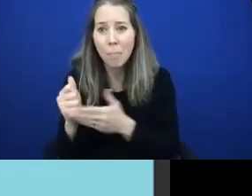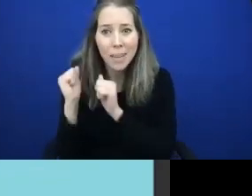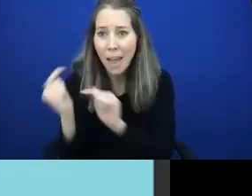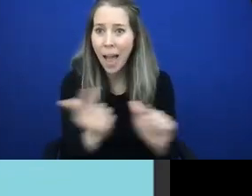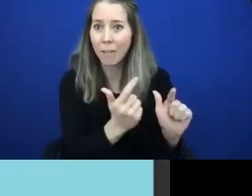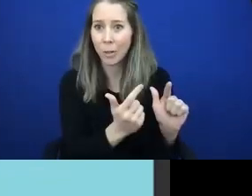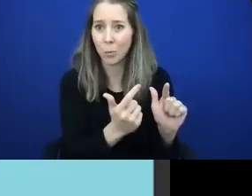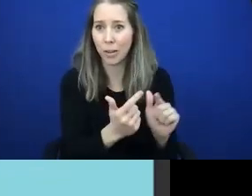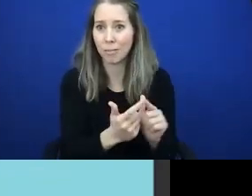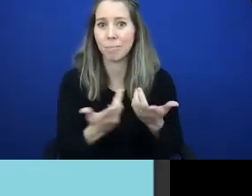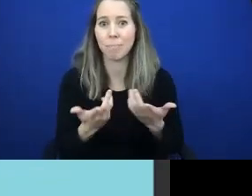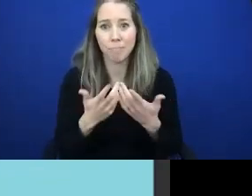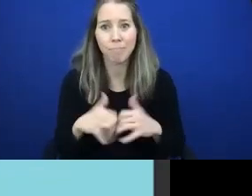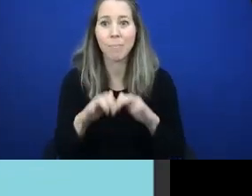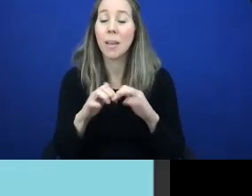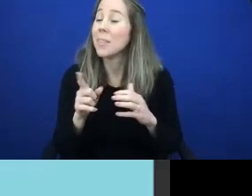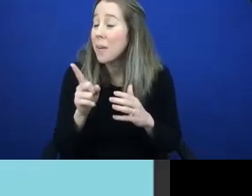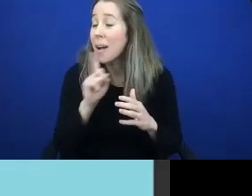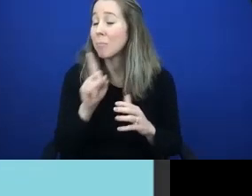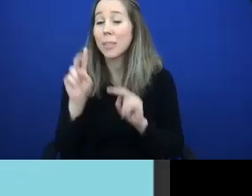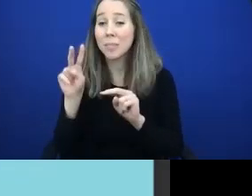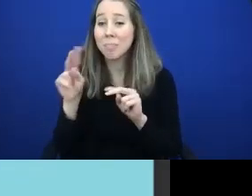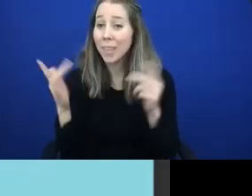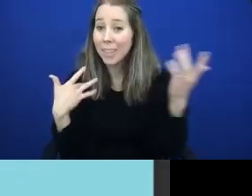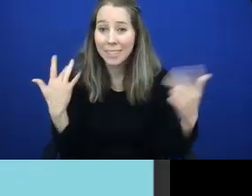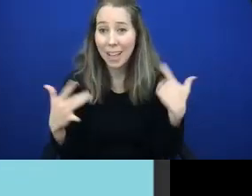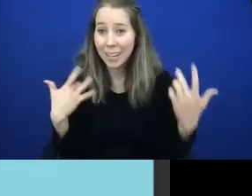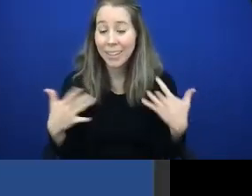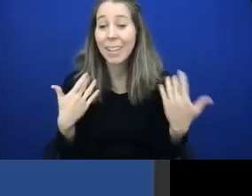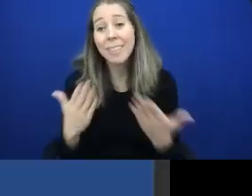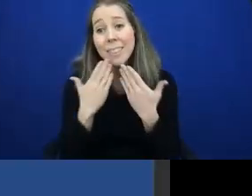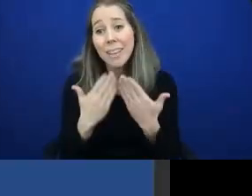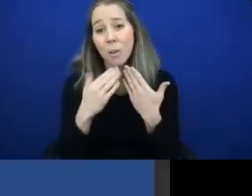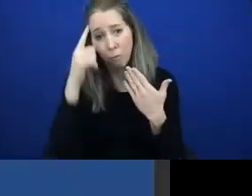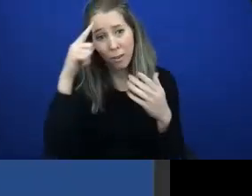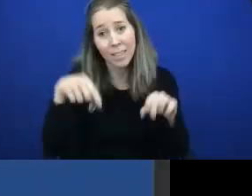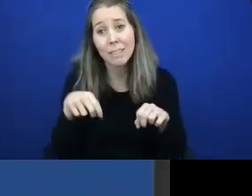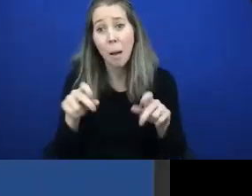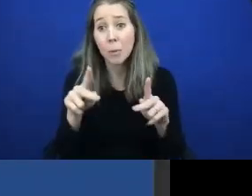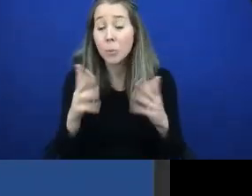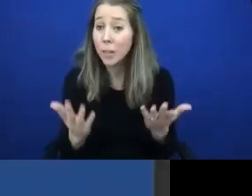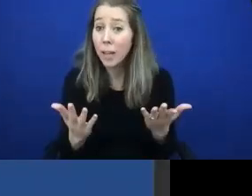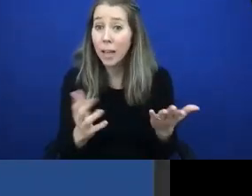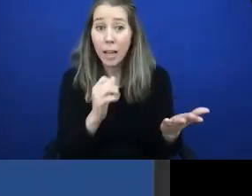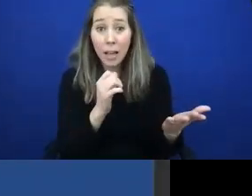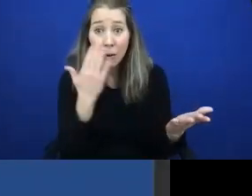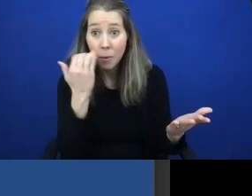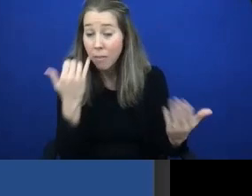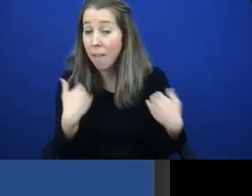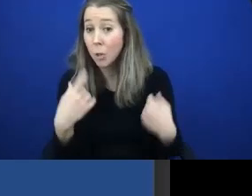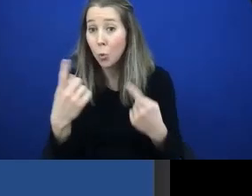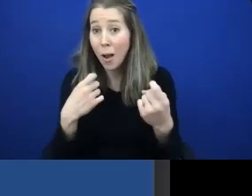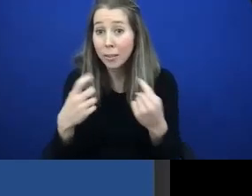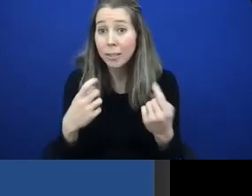works. So I'm excited, and thank you for this opportunity. And I don't know if you have questions,